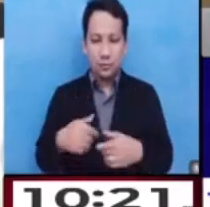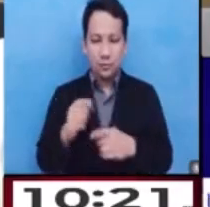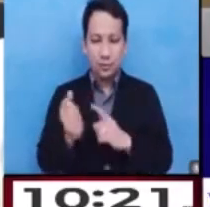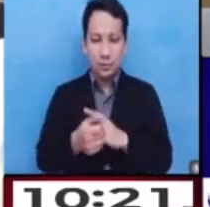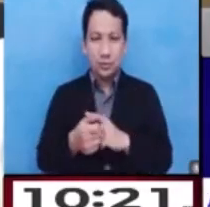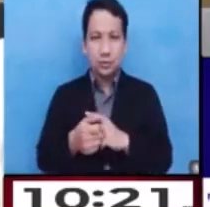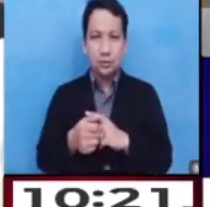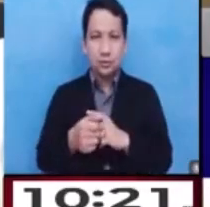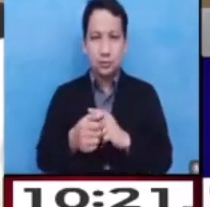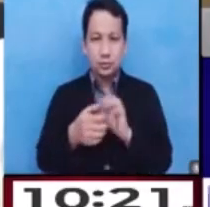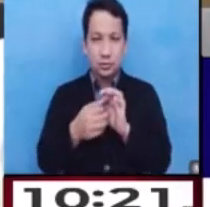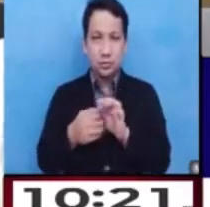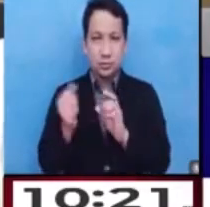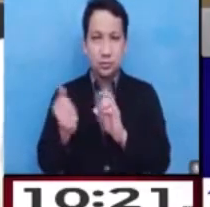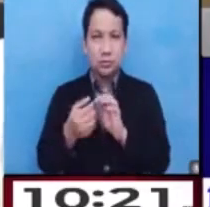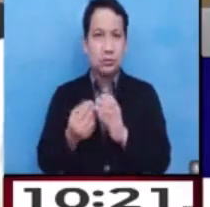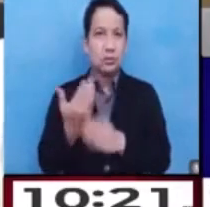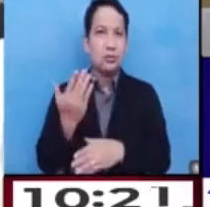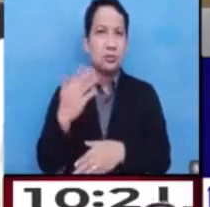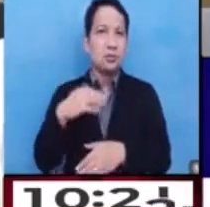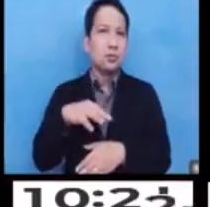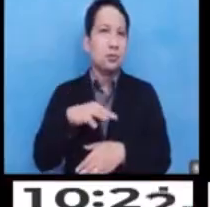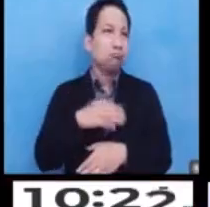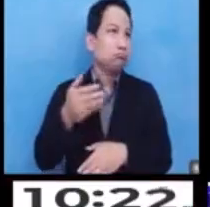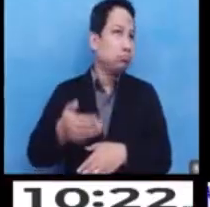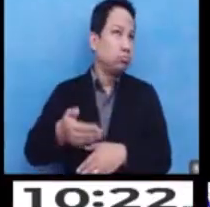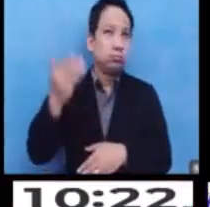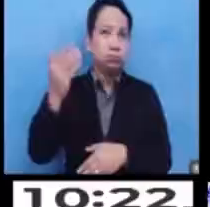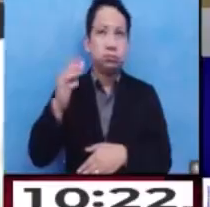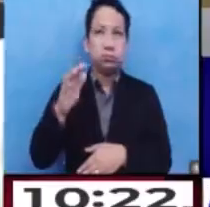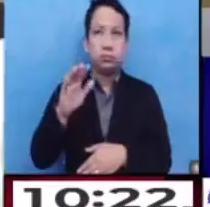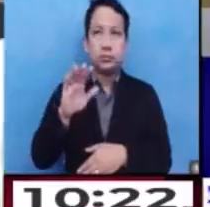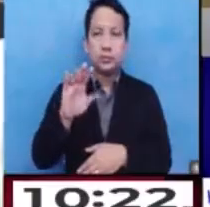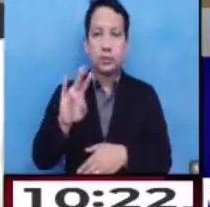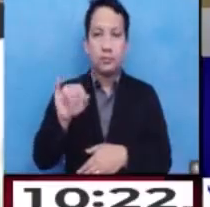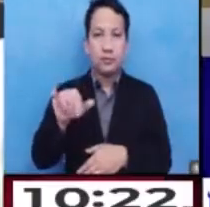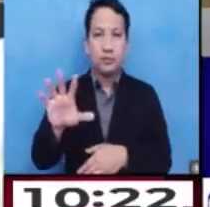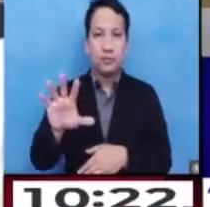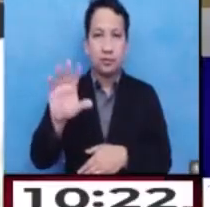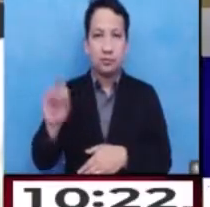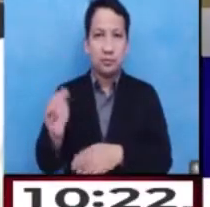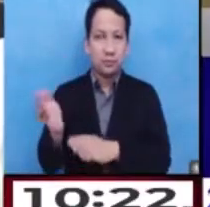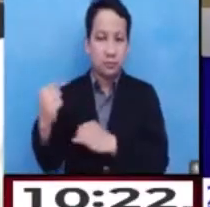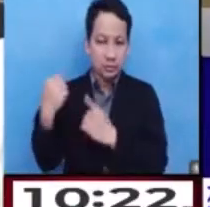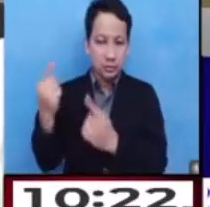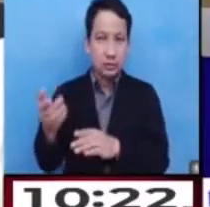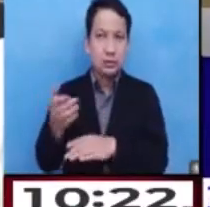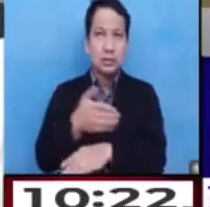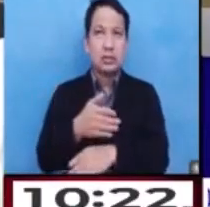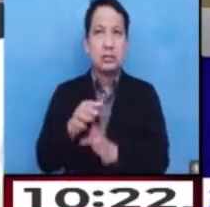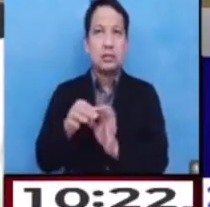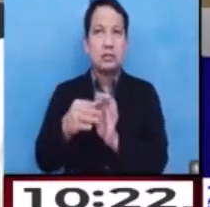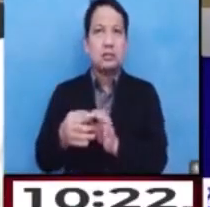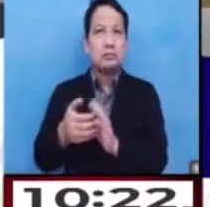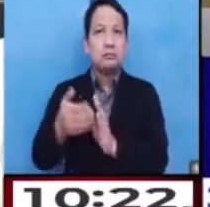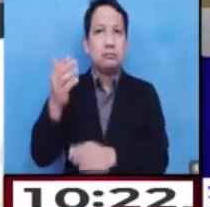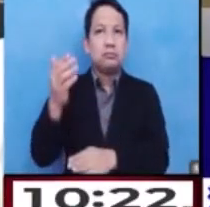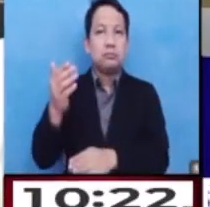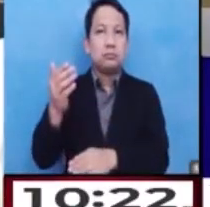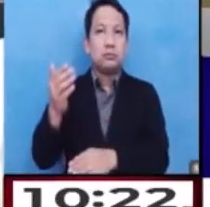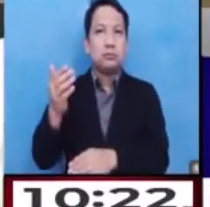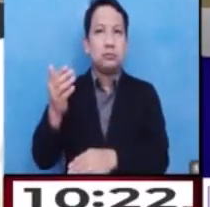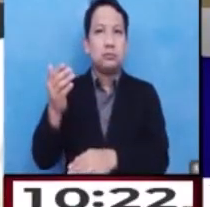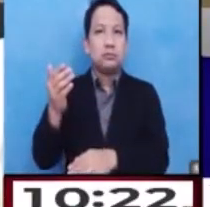activities, the growth rate is higher at 7.5, but the previous growth rates are actually higher.